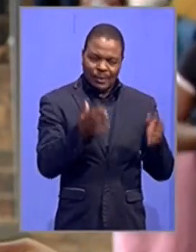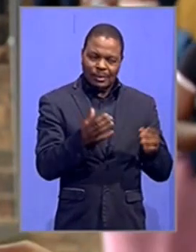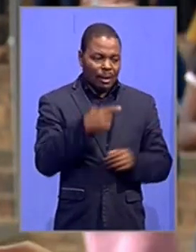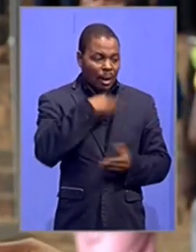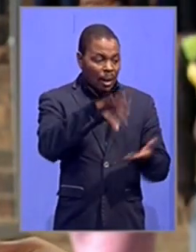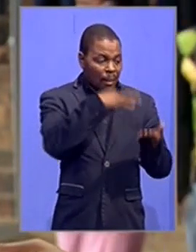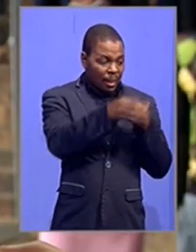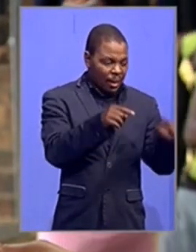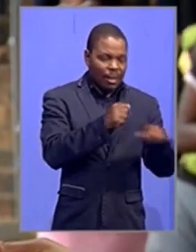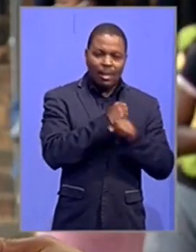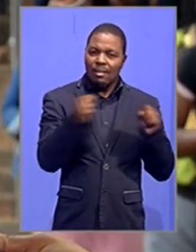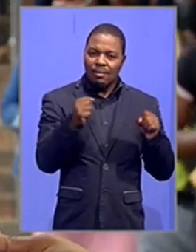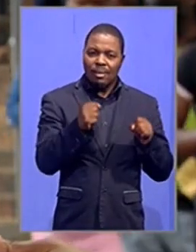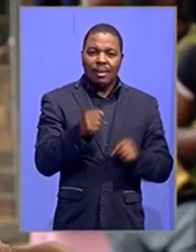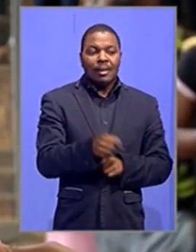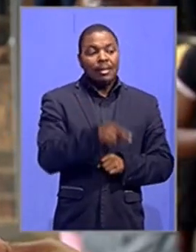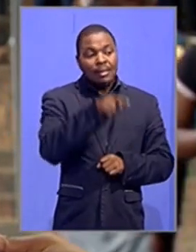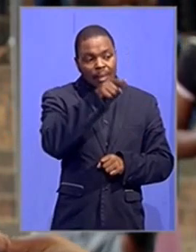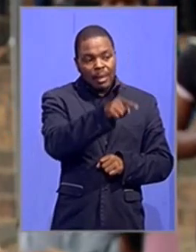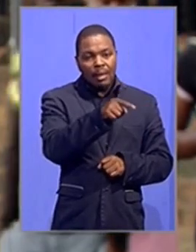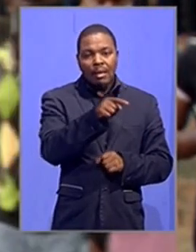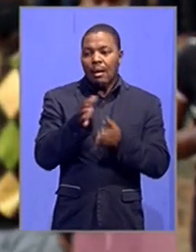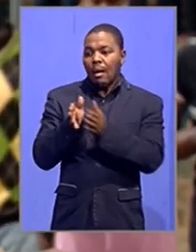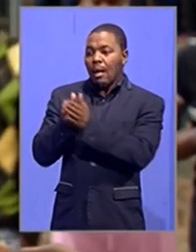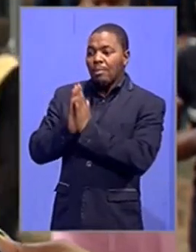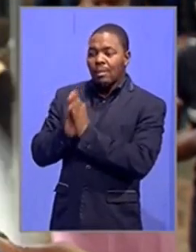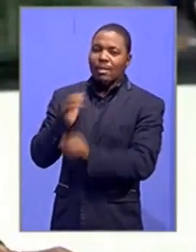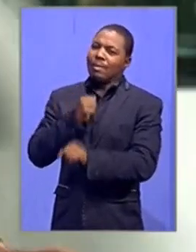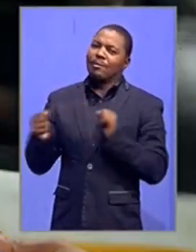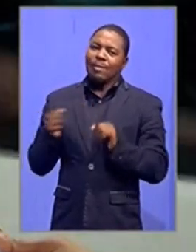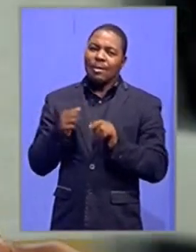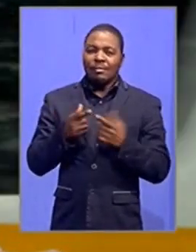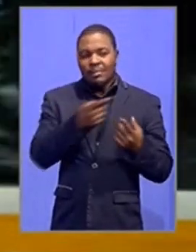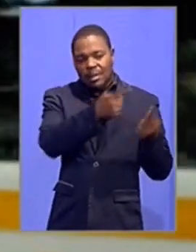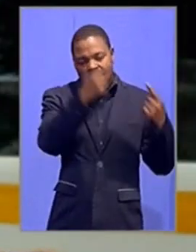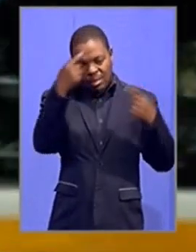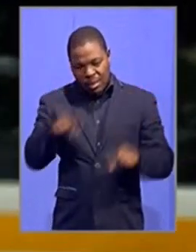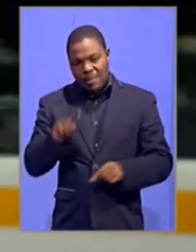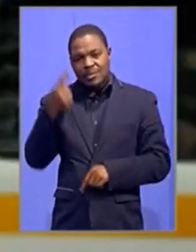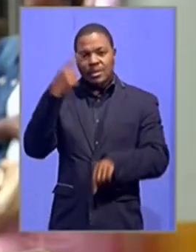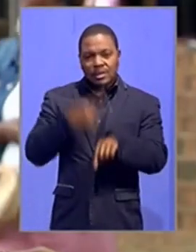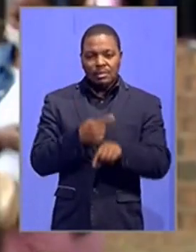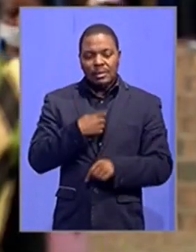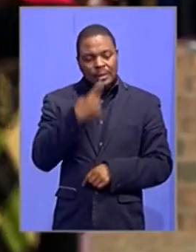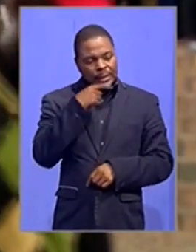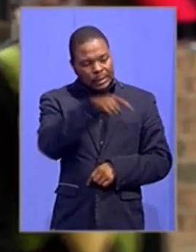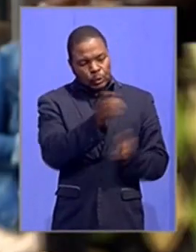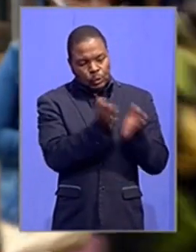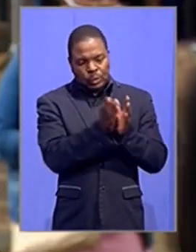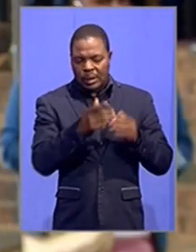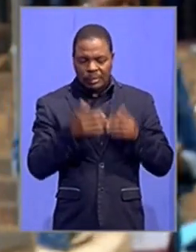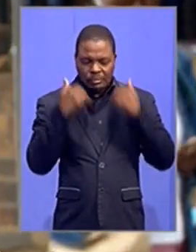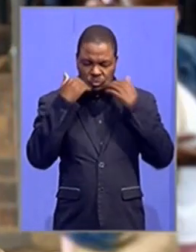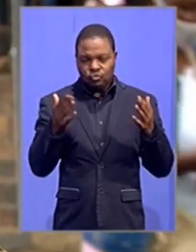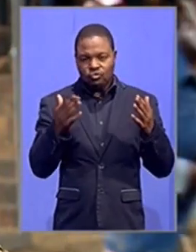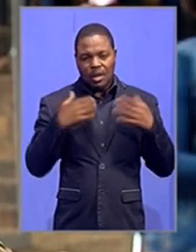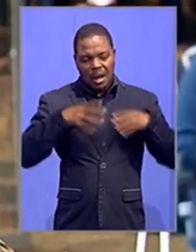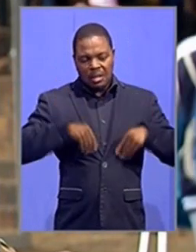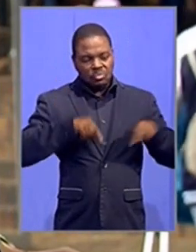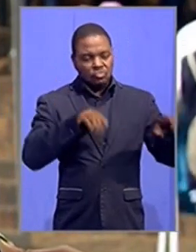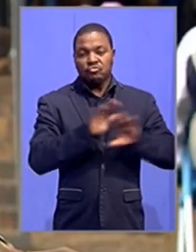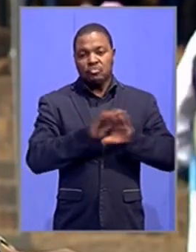I applied to. They didn't even appeal. So they are just here for the first time to say, I don't want this school, I'm not going to take it. So